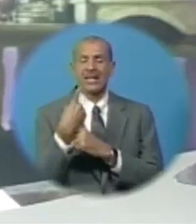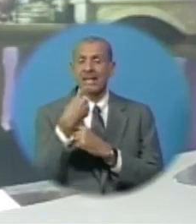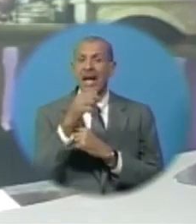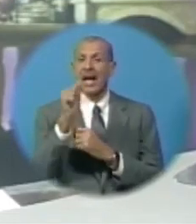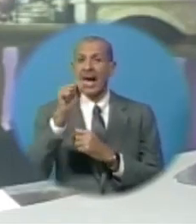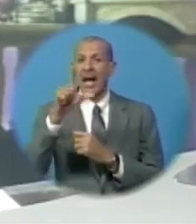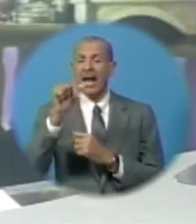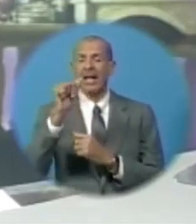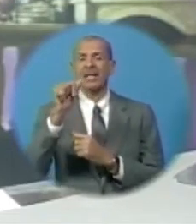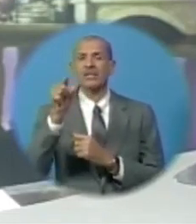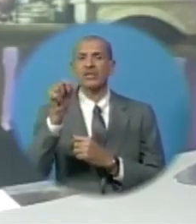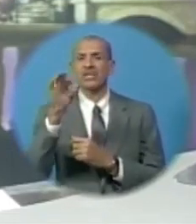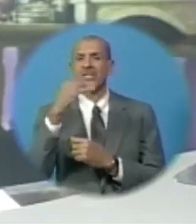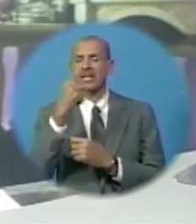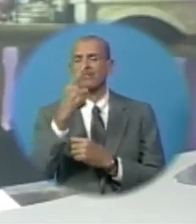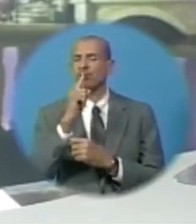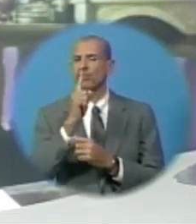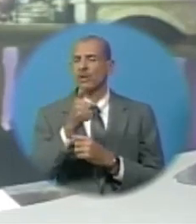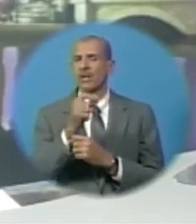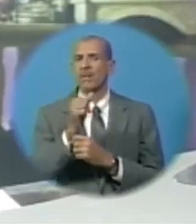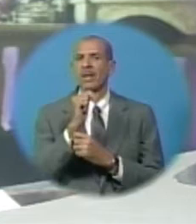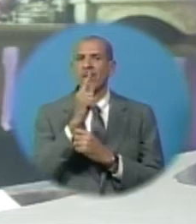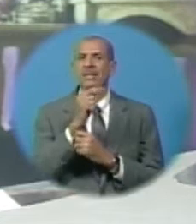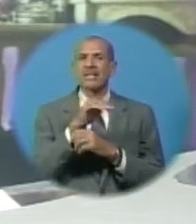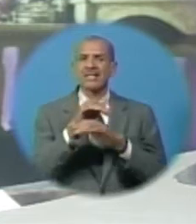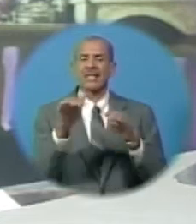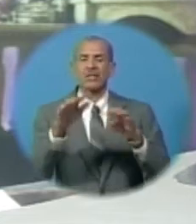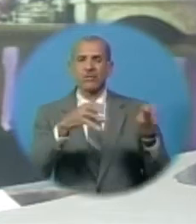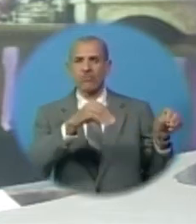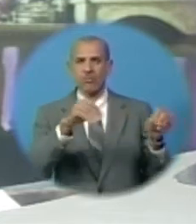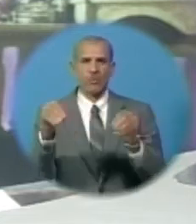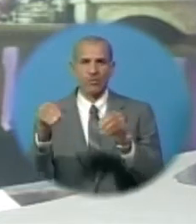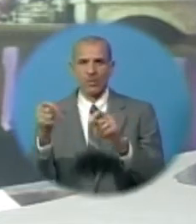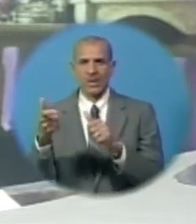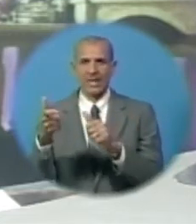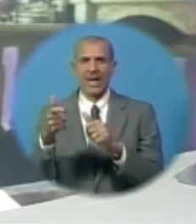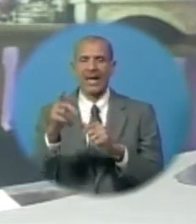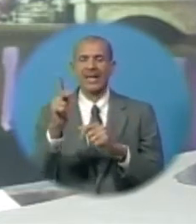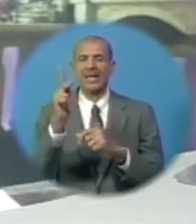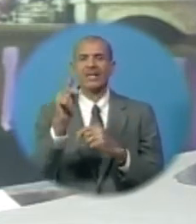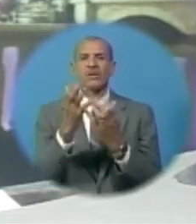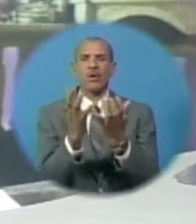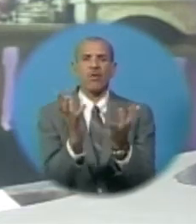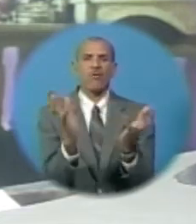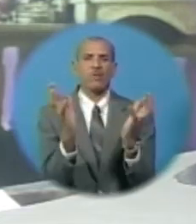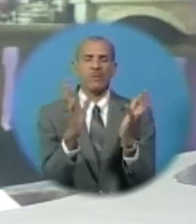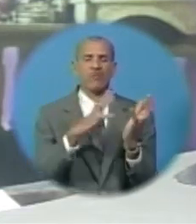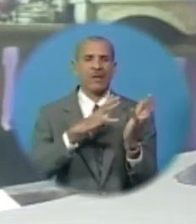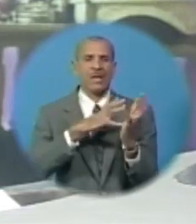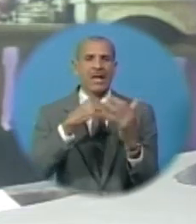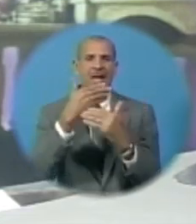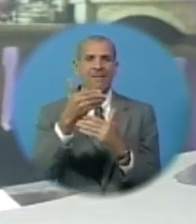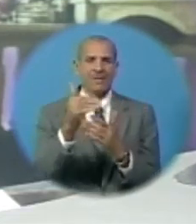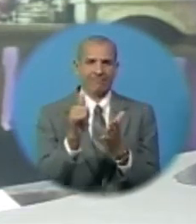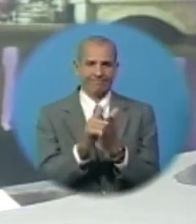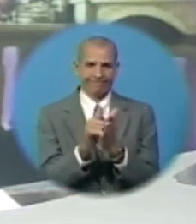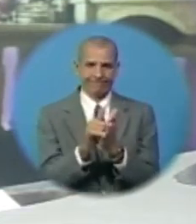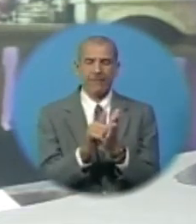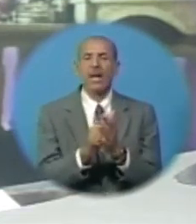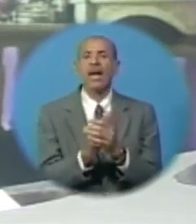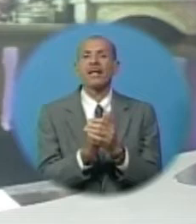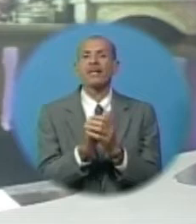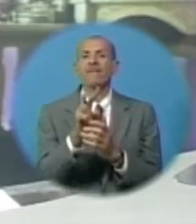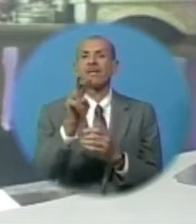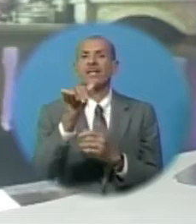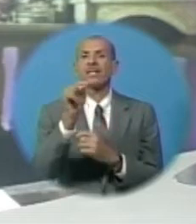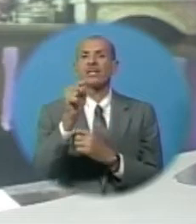be enforced to ensure the stage is removed quickly and Kensington Oval left in pristine condition after the event. The Vintage